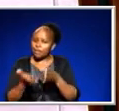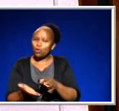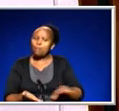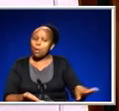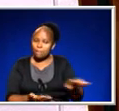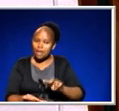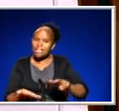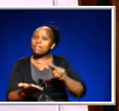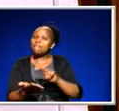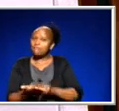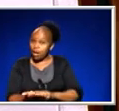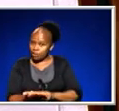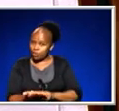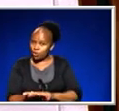value